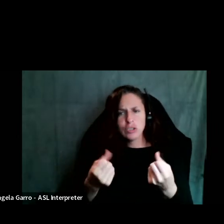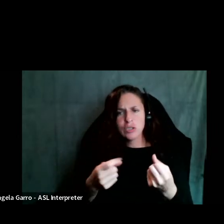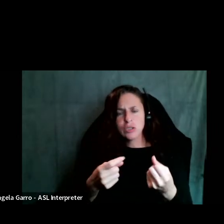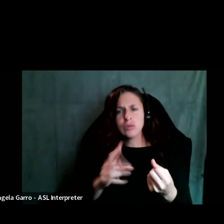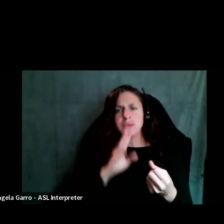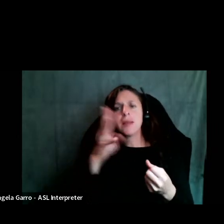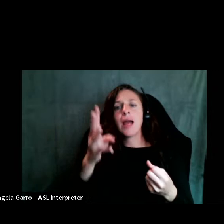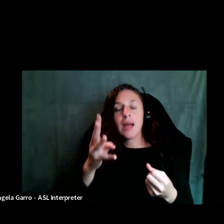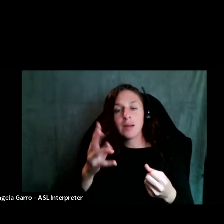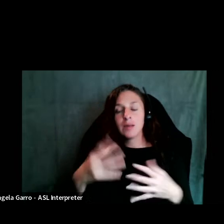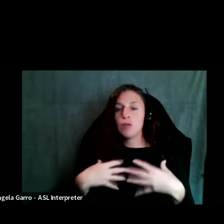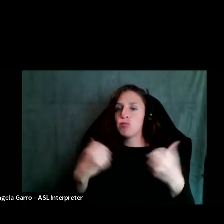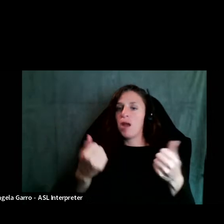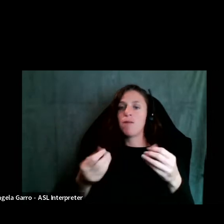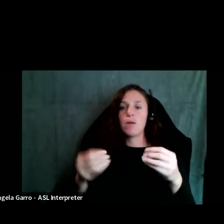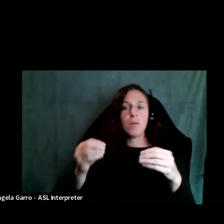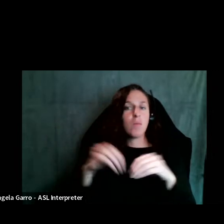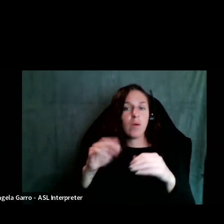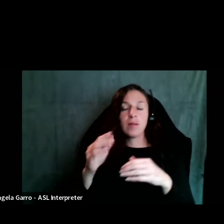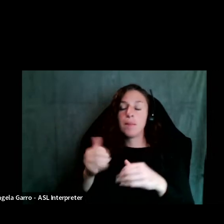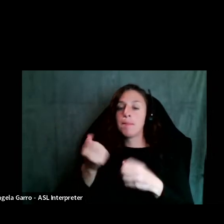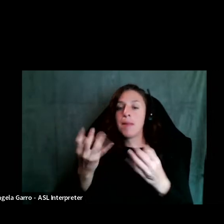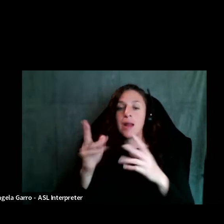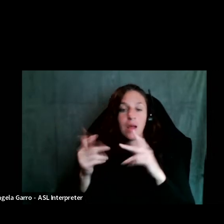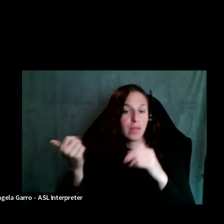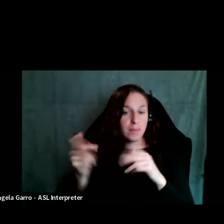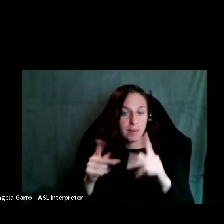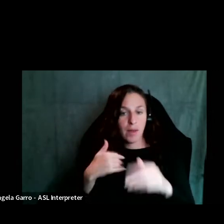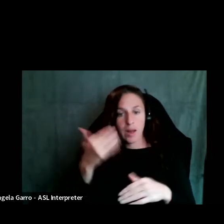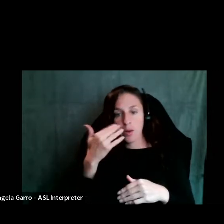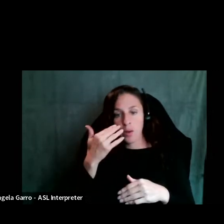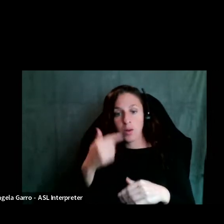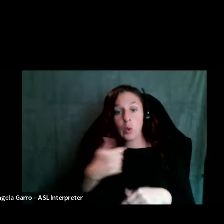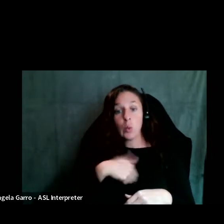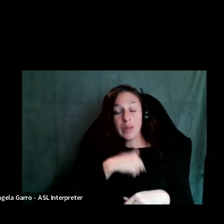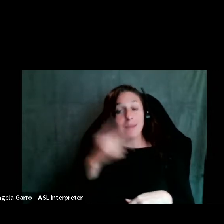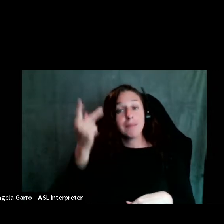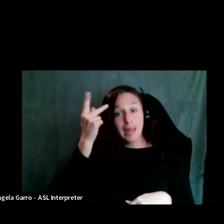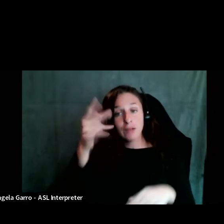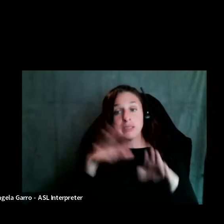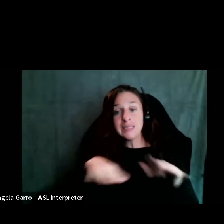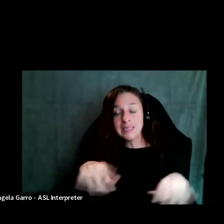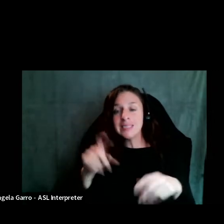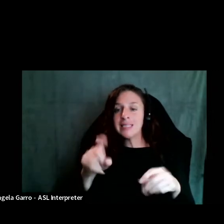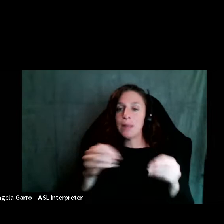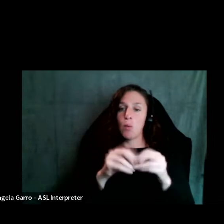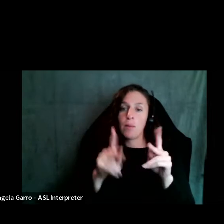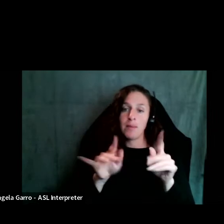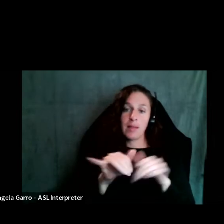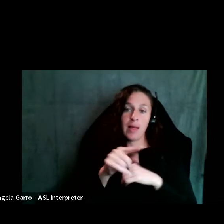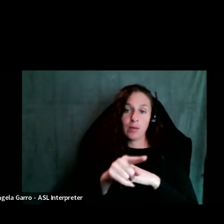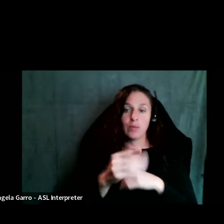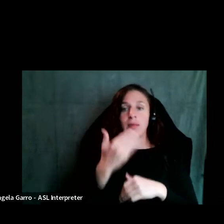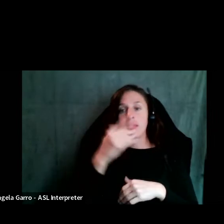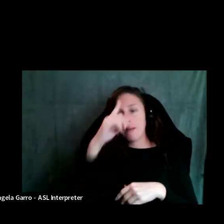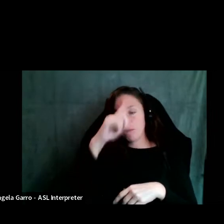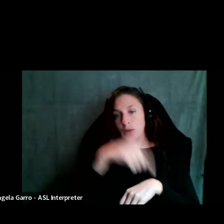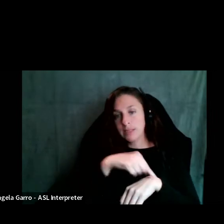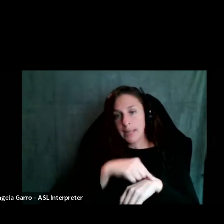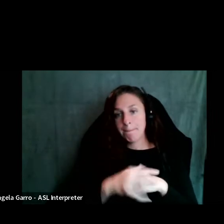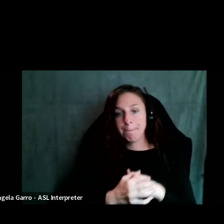many others I know. We parents and the children need more people like you. Thank you for your time.